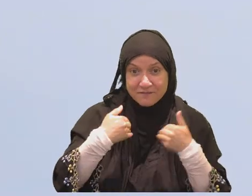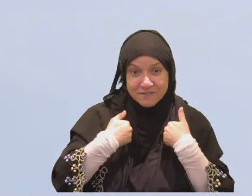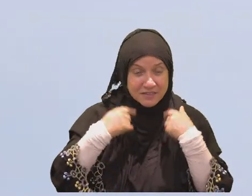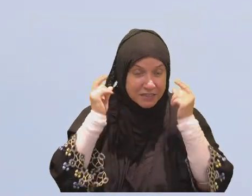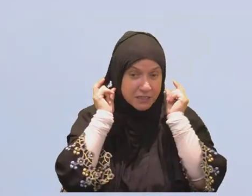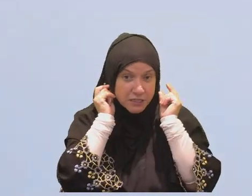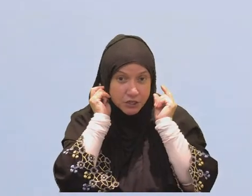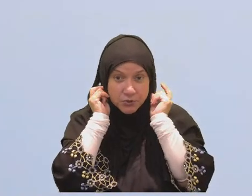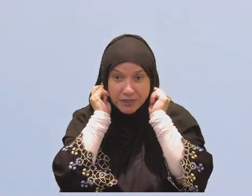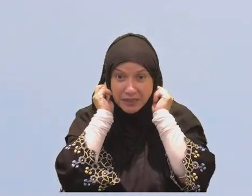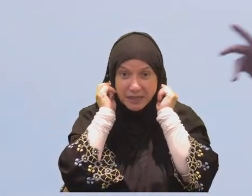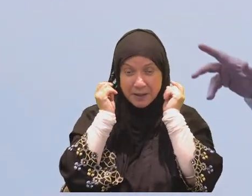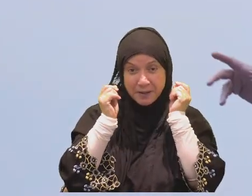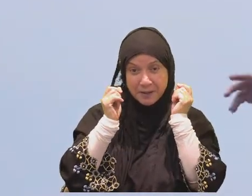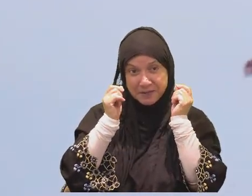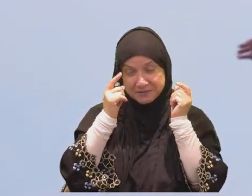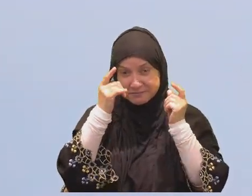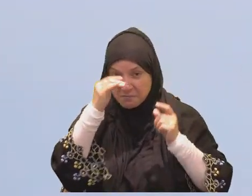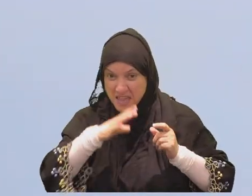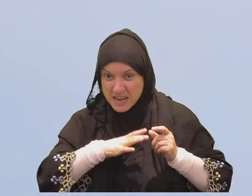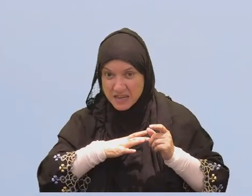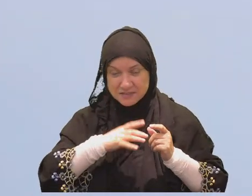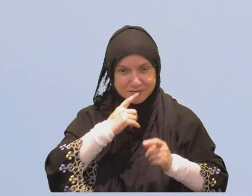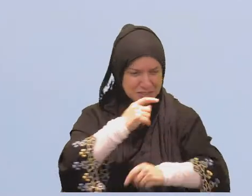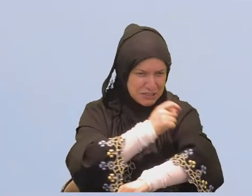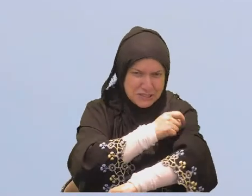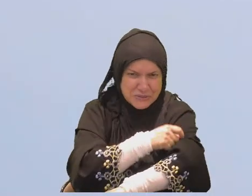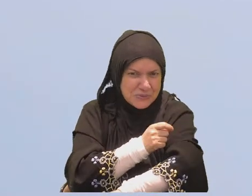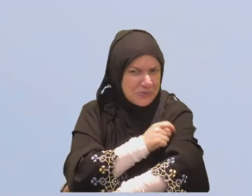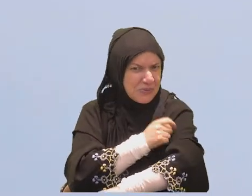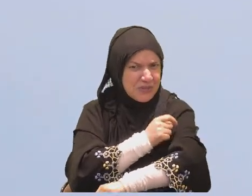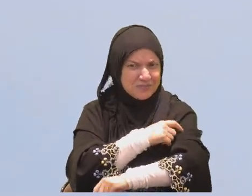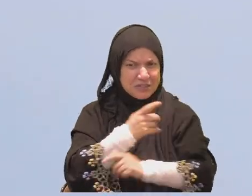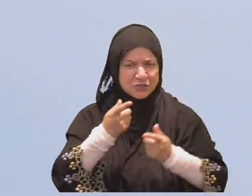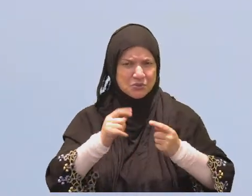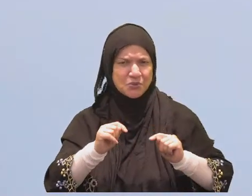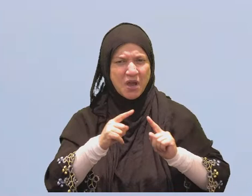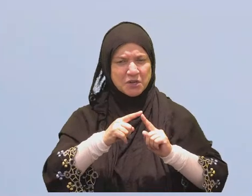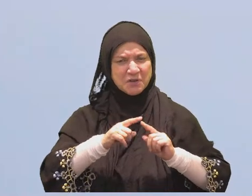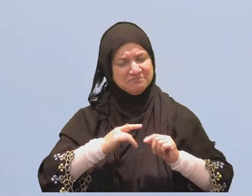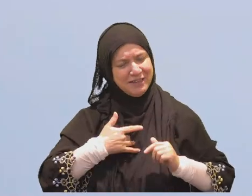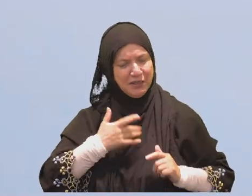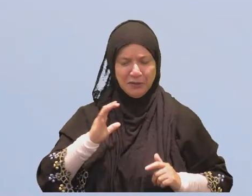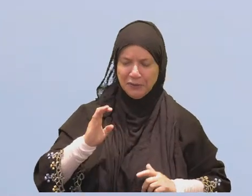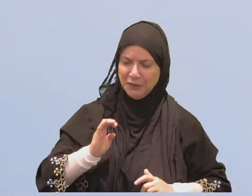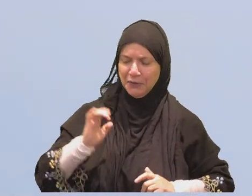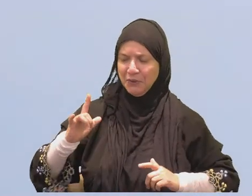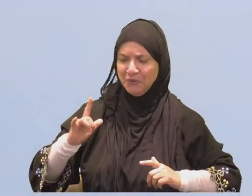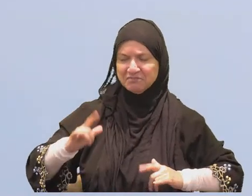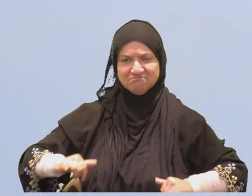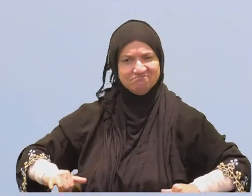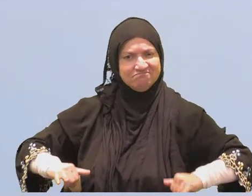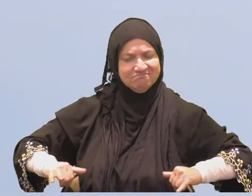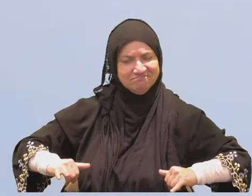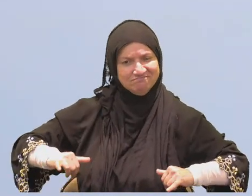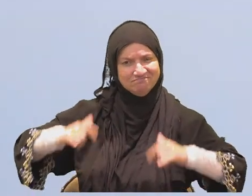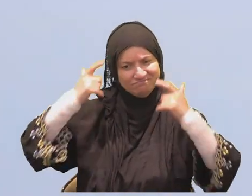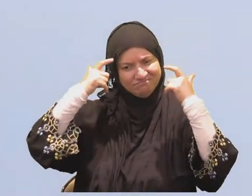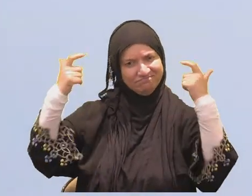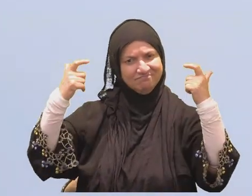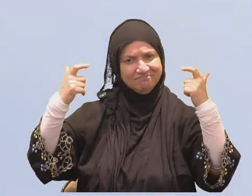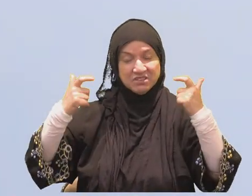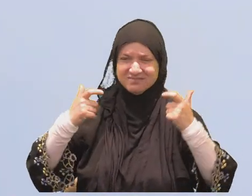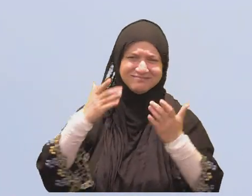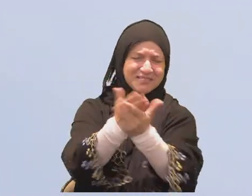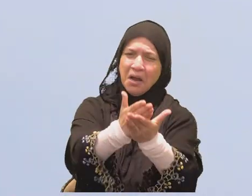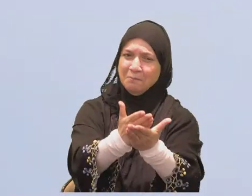it's good. You're trying to be like Michael Jordan or somebody. I understand. That's the right women have. But men don't have that